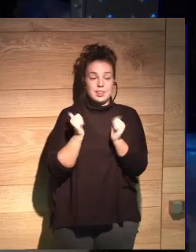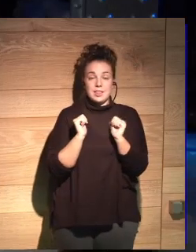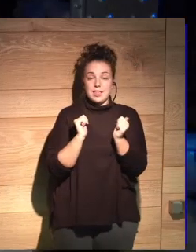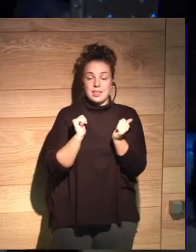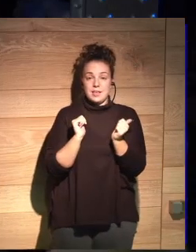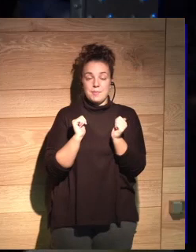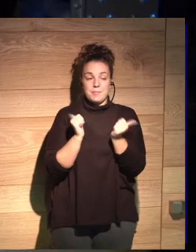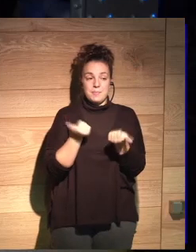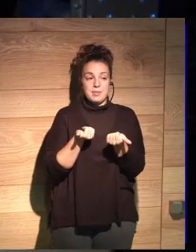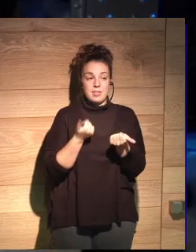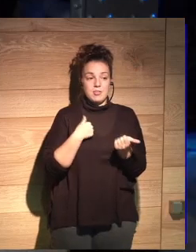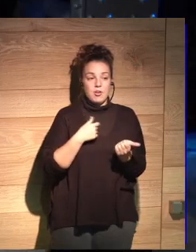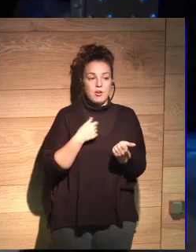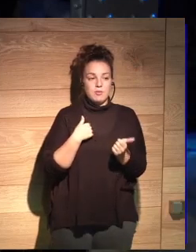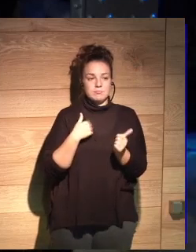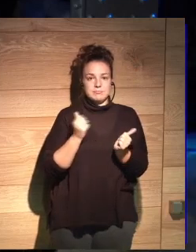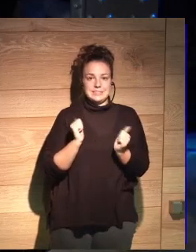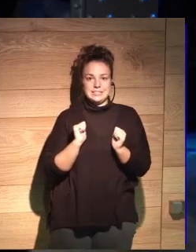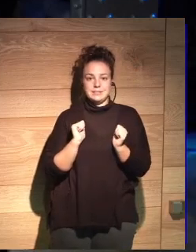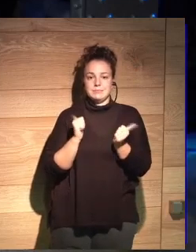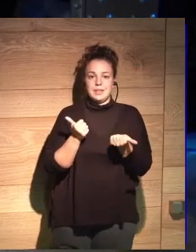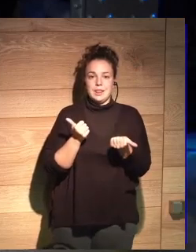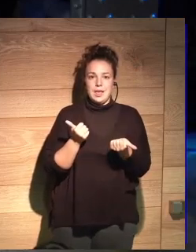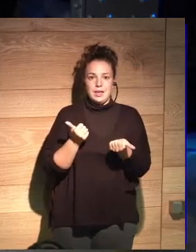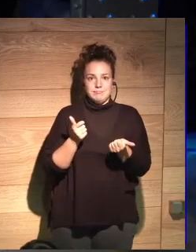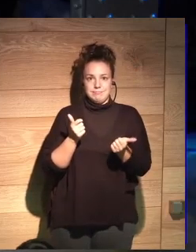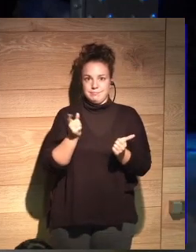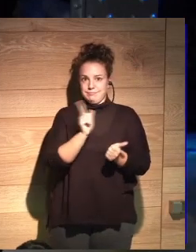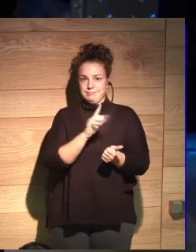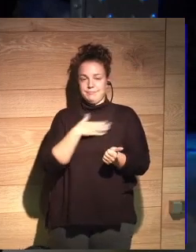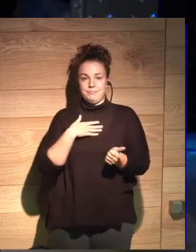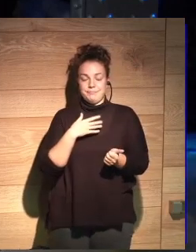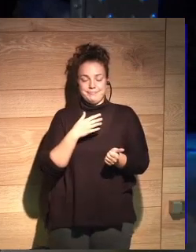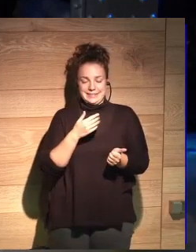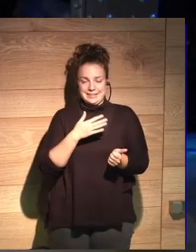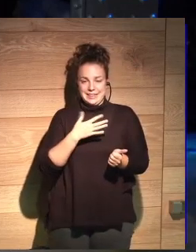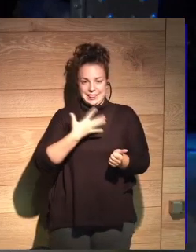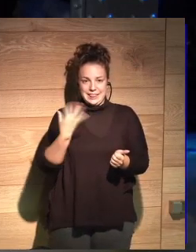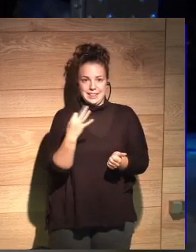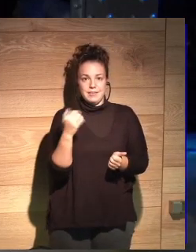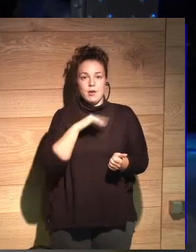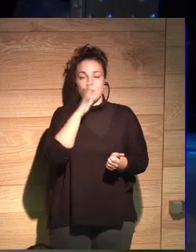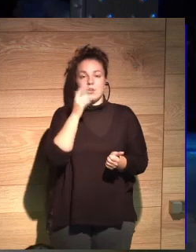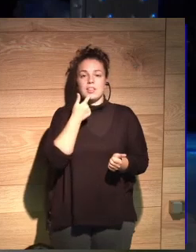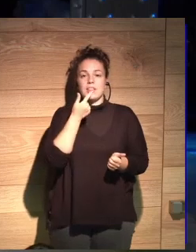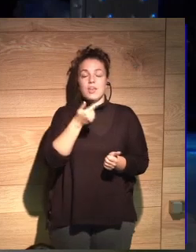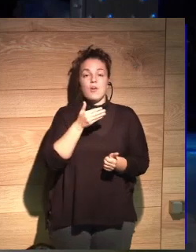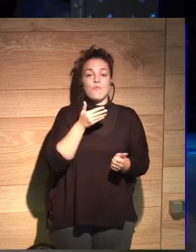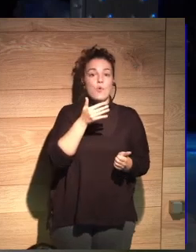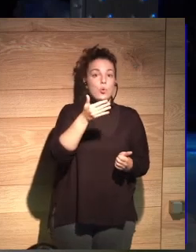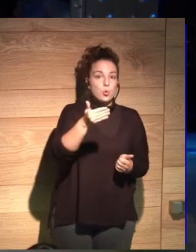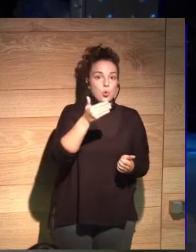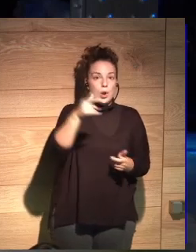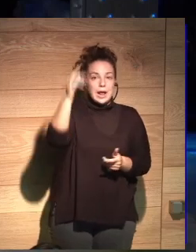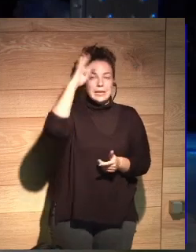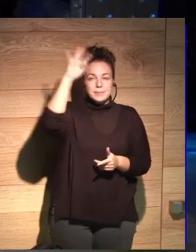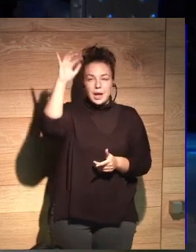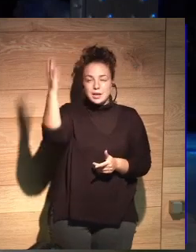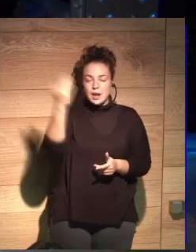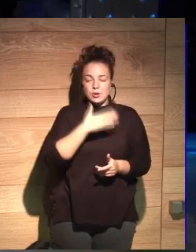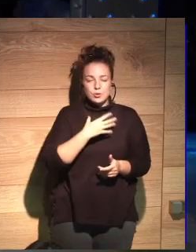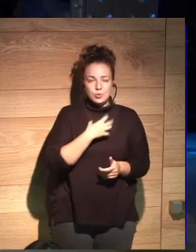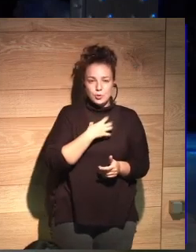speaking. So I want to start with a question. When Juan Luis said that this future that